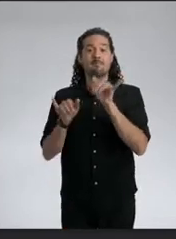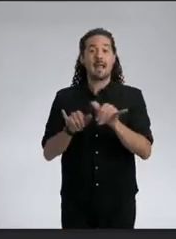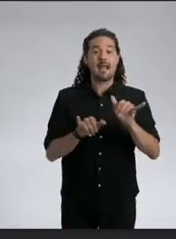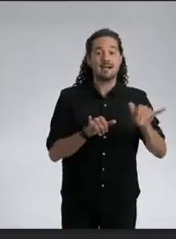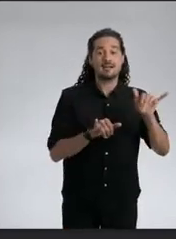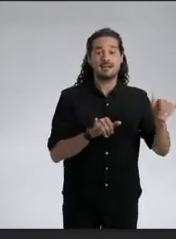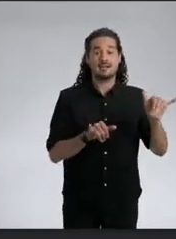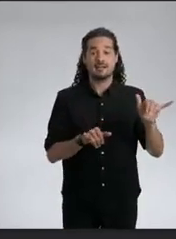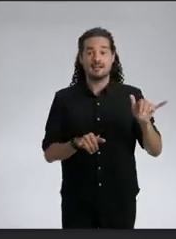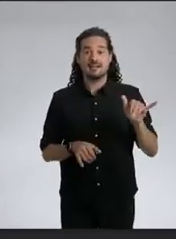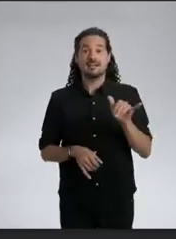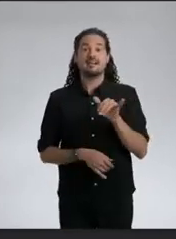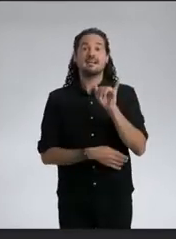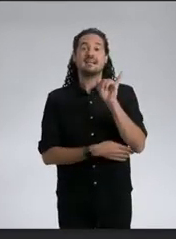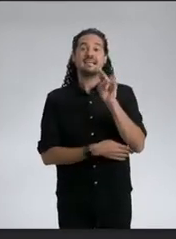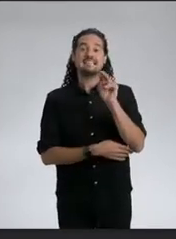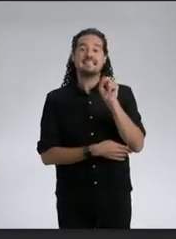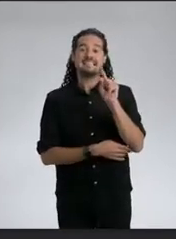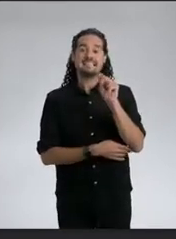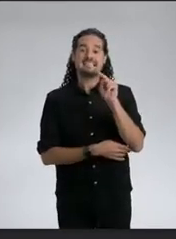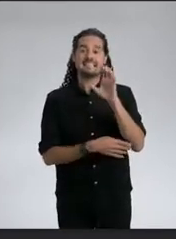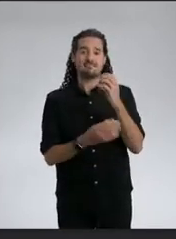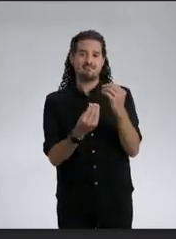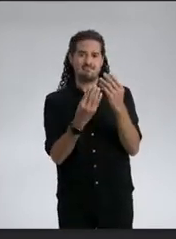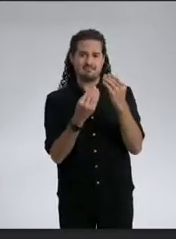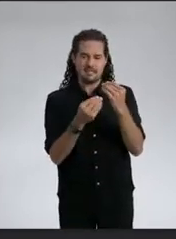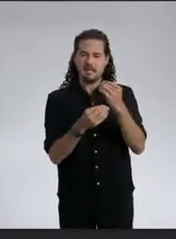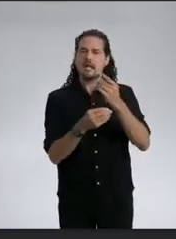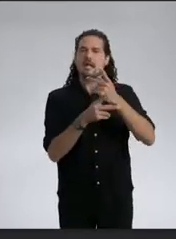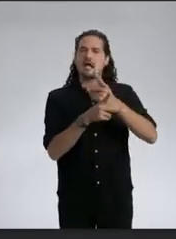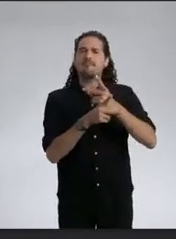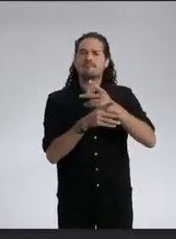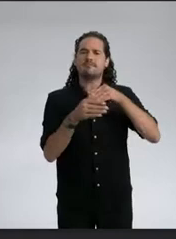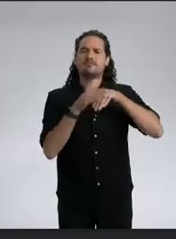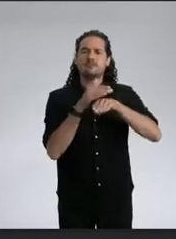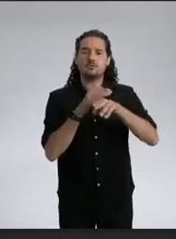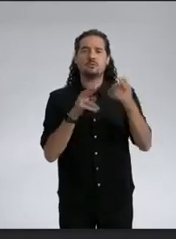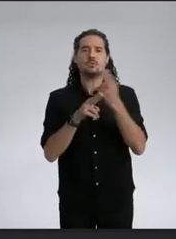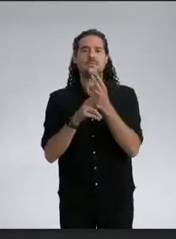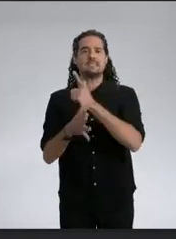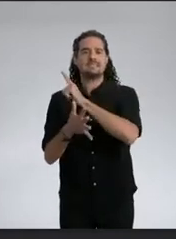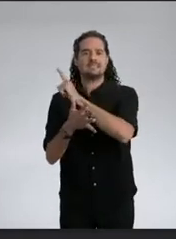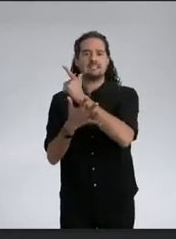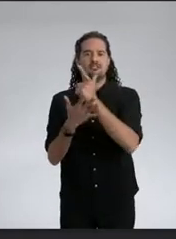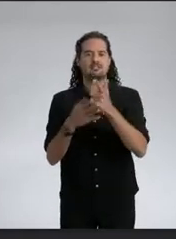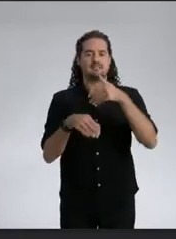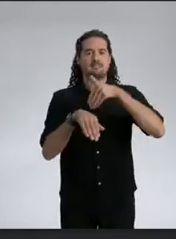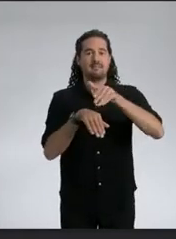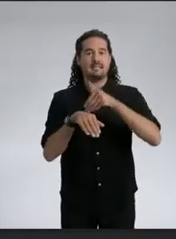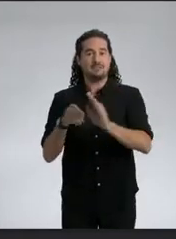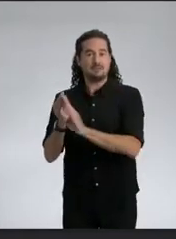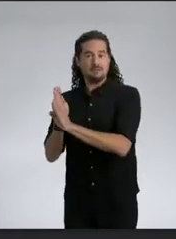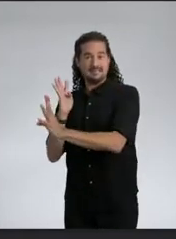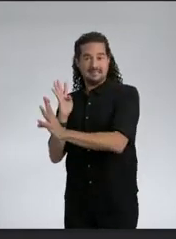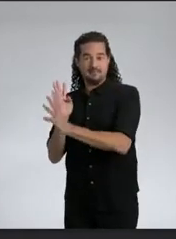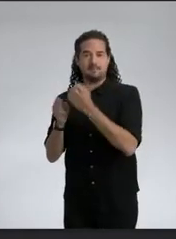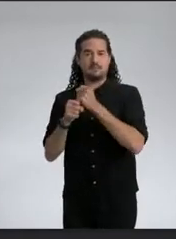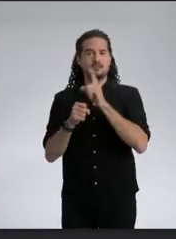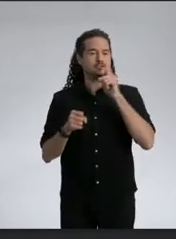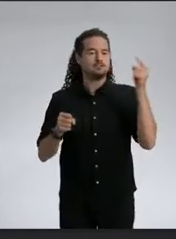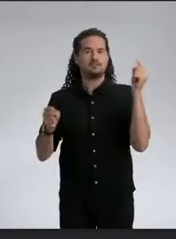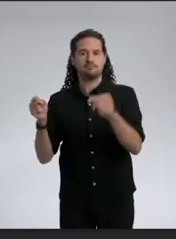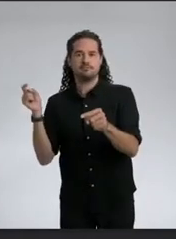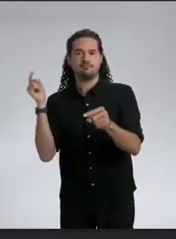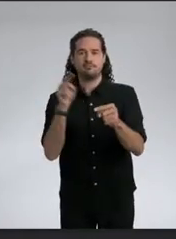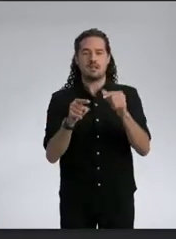class are carefully accessed using a serial dispatch queue to maintain mutual exclusion. But this pattern is prone